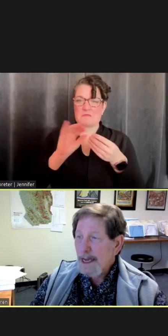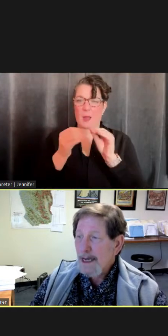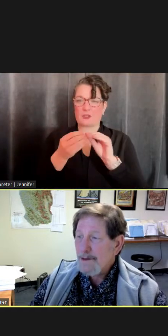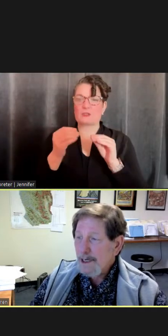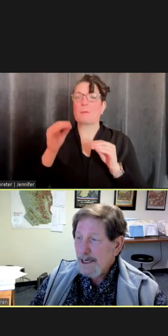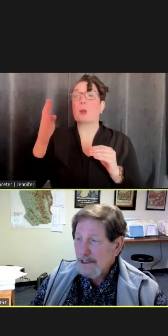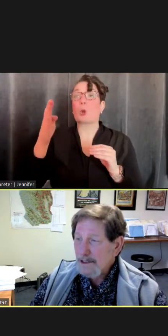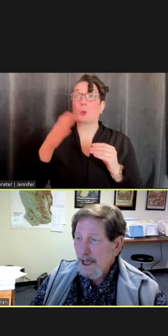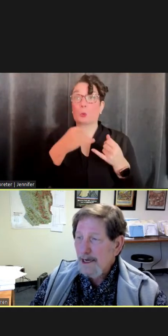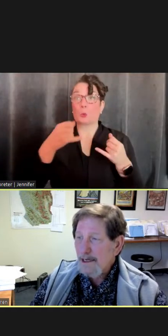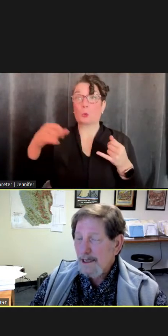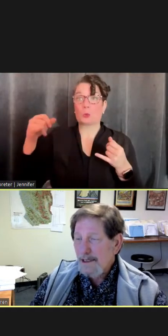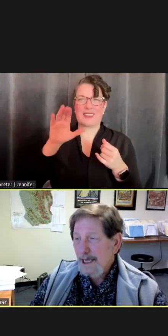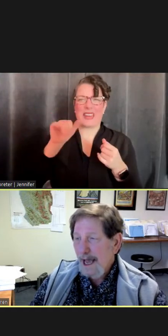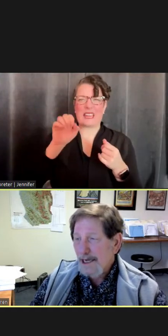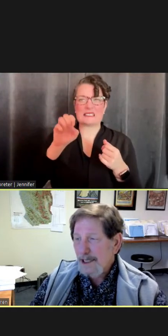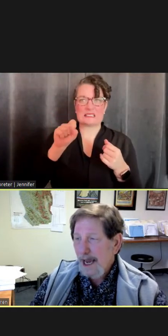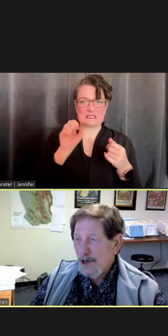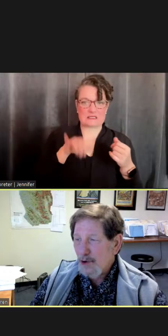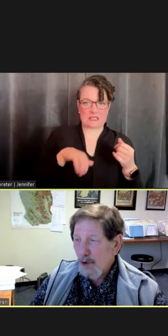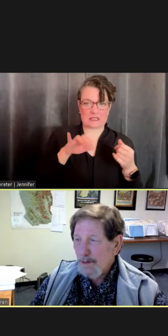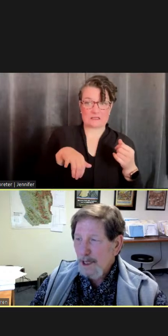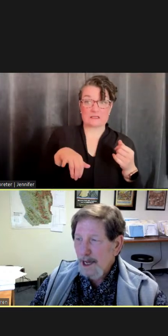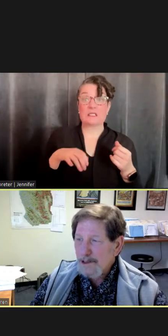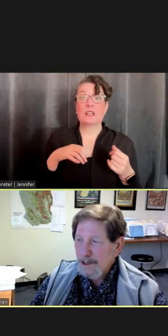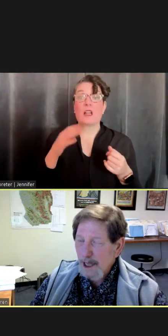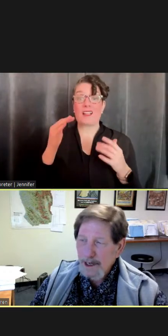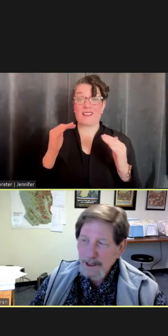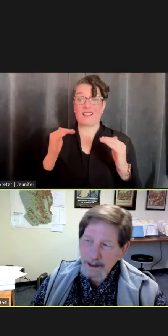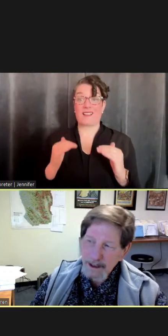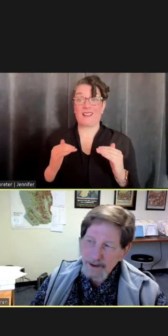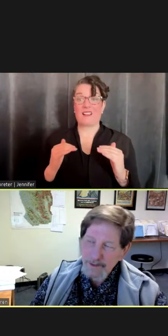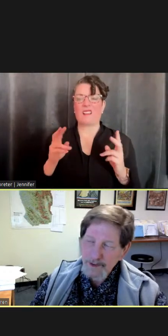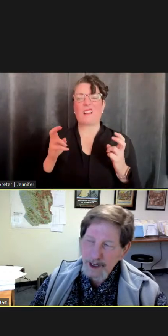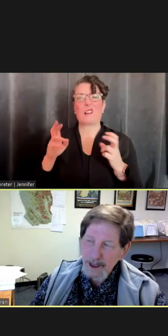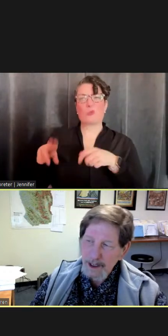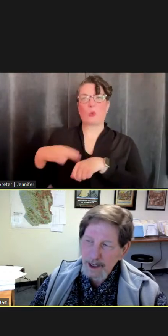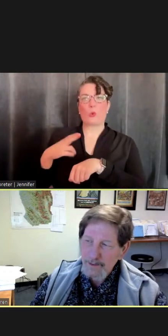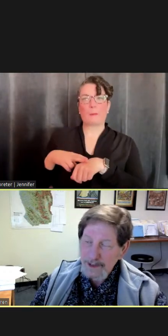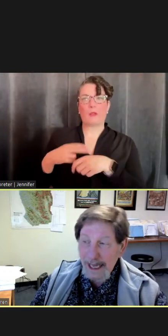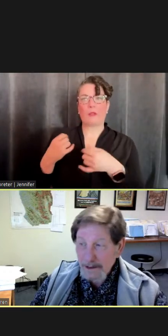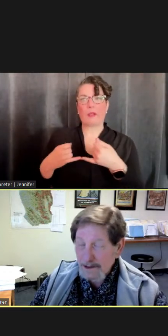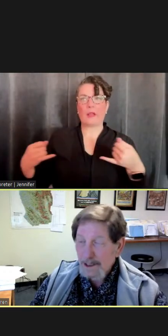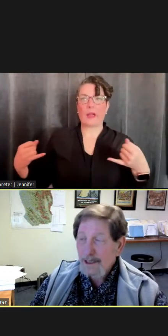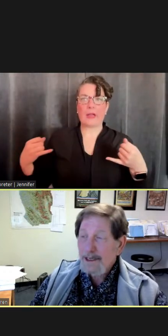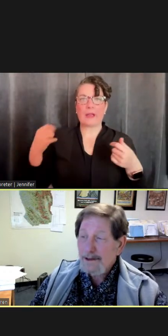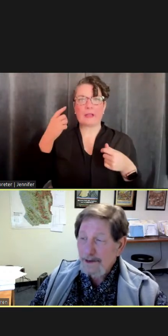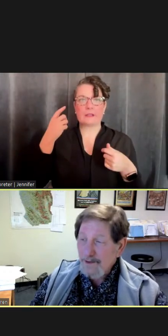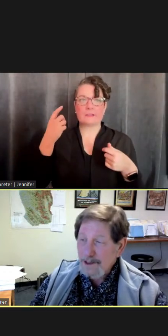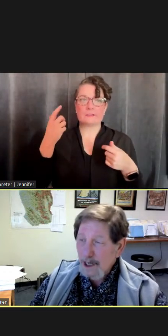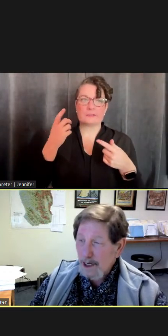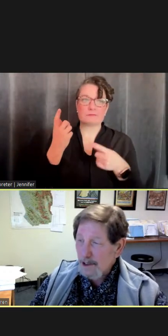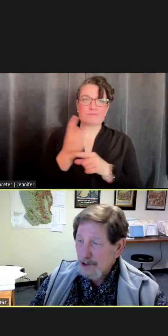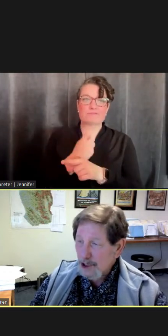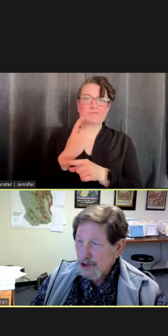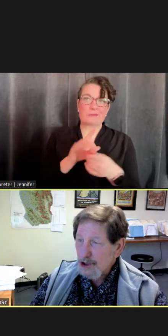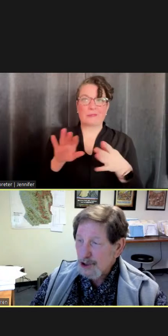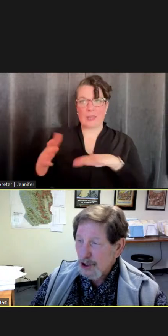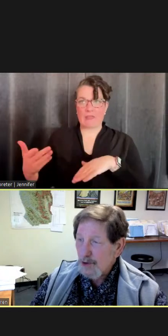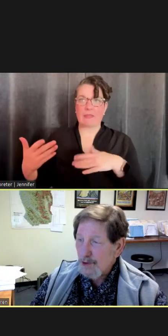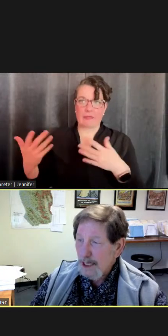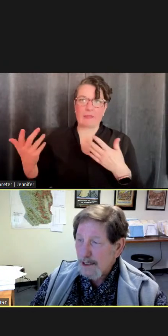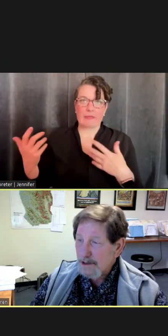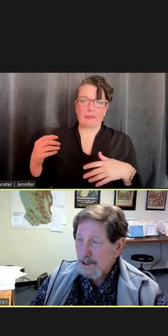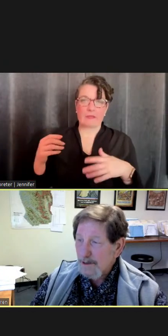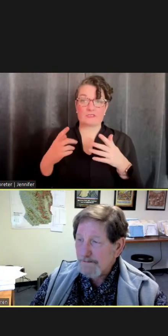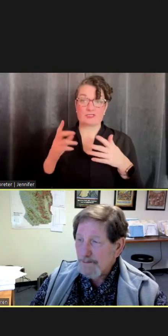line. The next line is actually a normalized line of deaths that fits on here just to